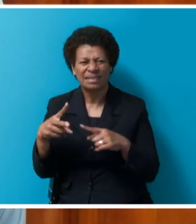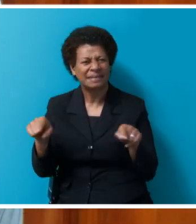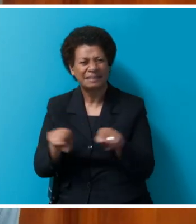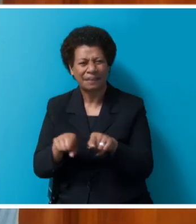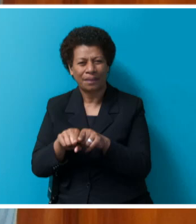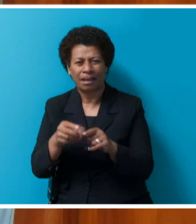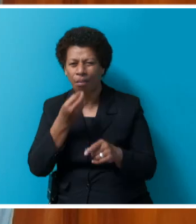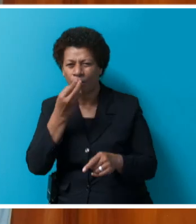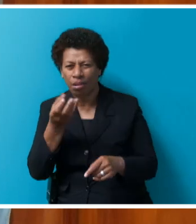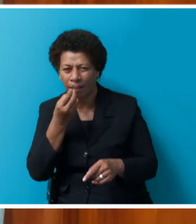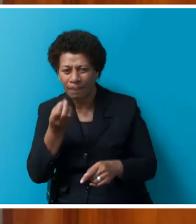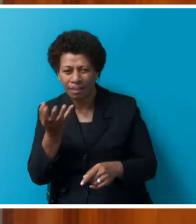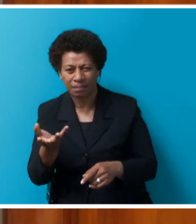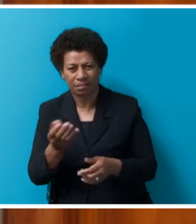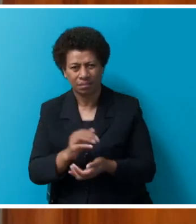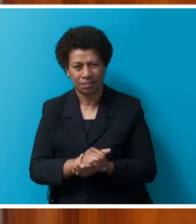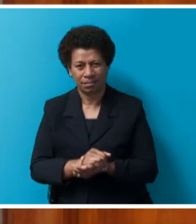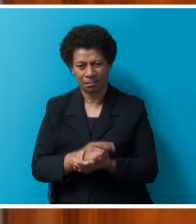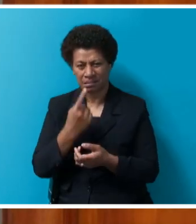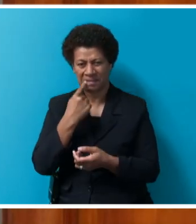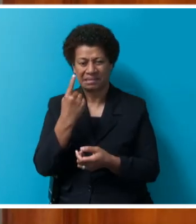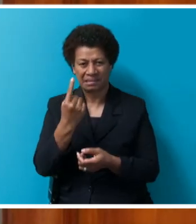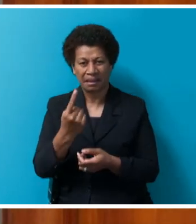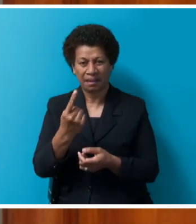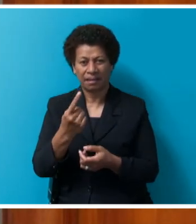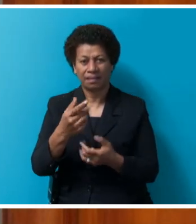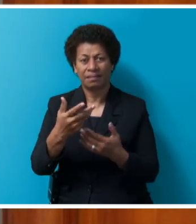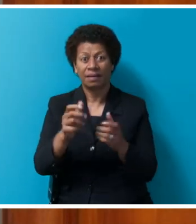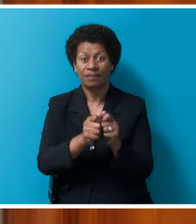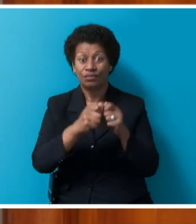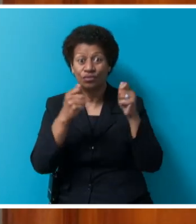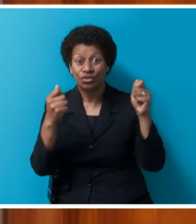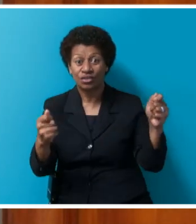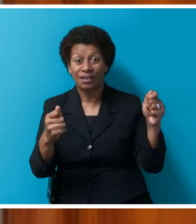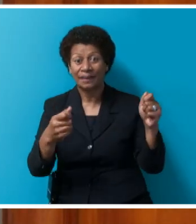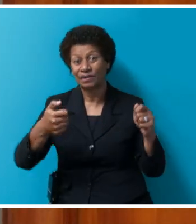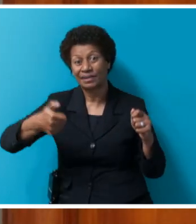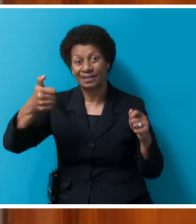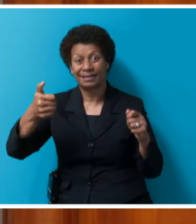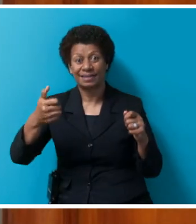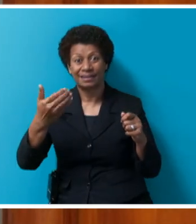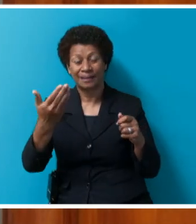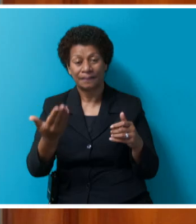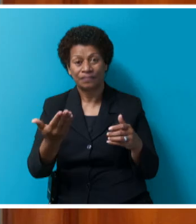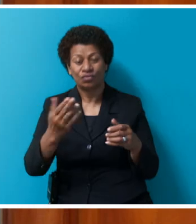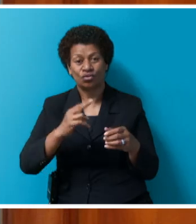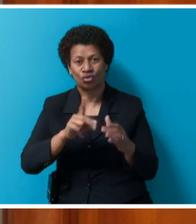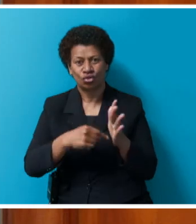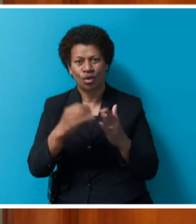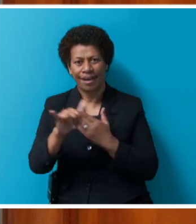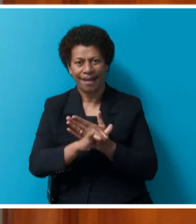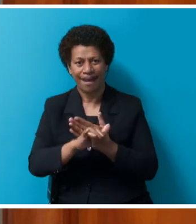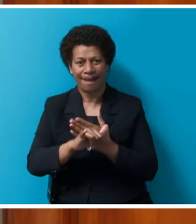By recklessly making a public statement published in the Fiji Times on 6 July that the Tongan Navy broke the